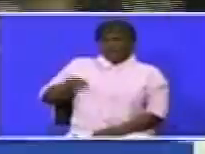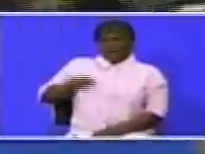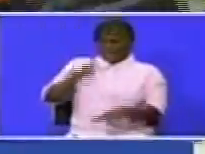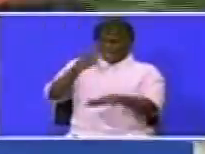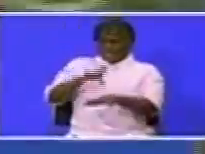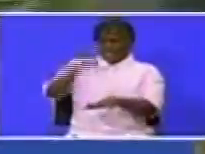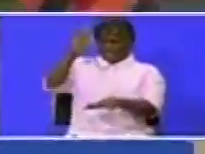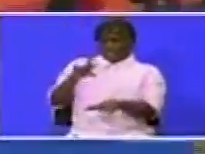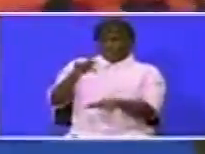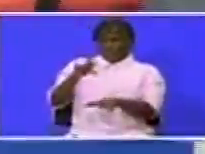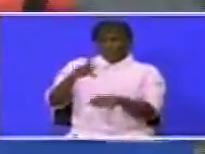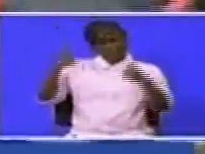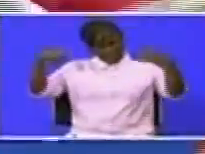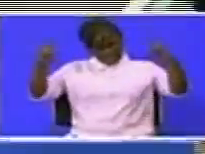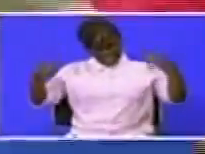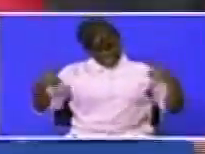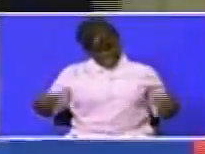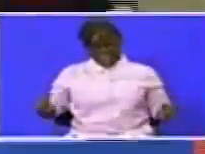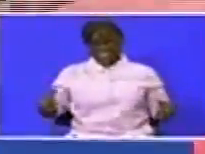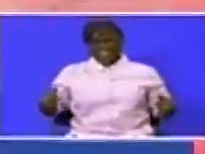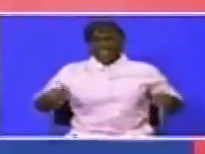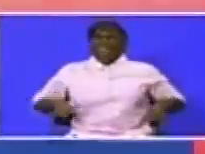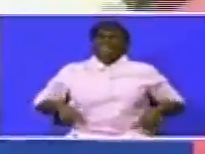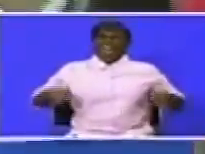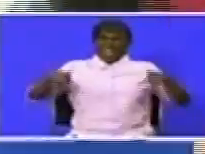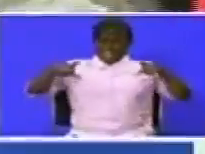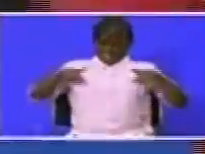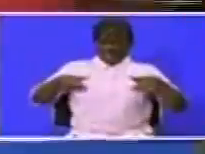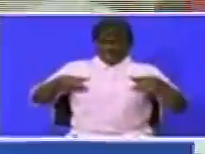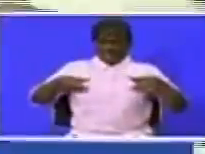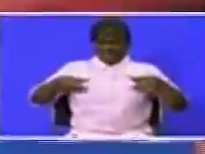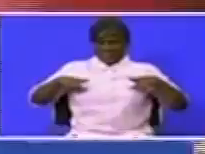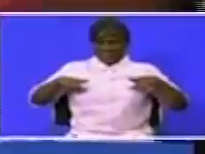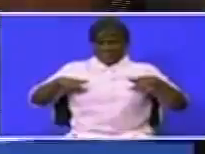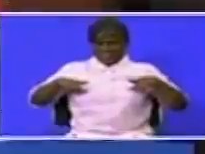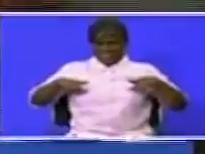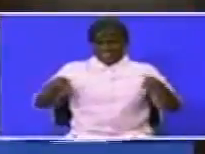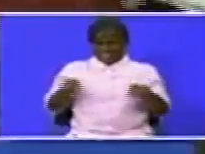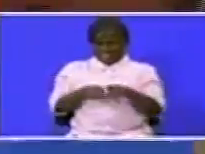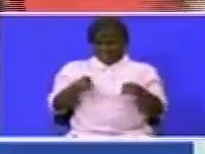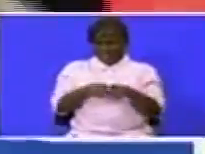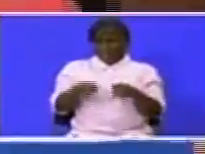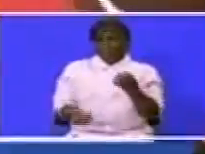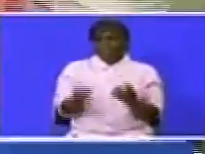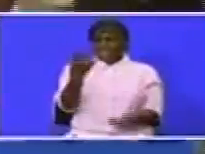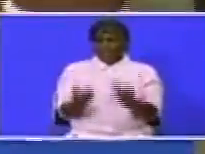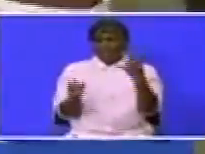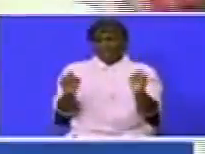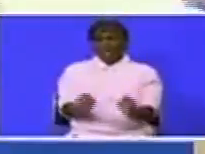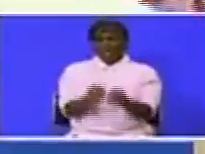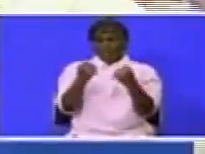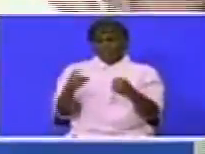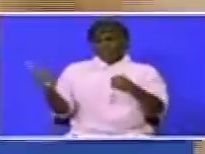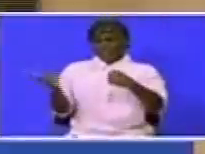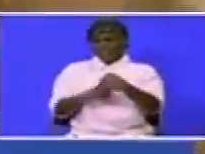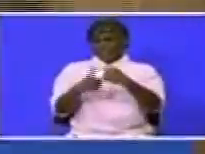mission that turned successful. Alive, she emerged, warming hearts by the very miracle it appeared.